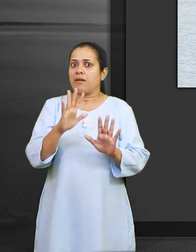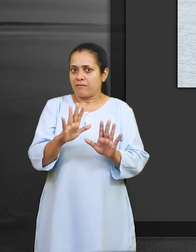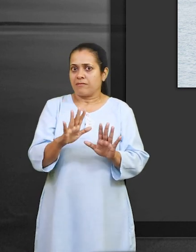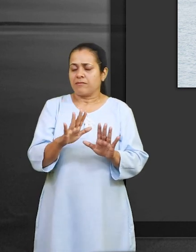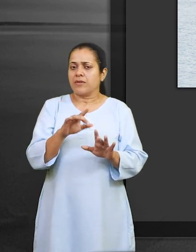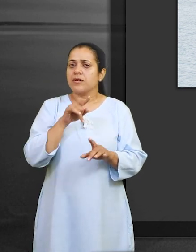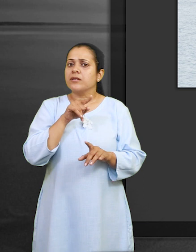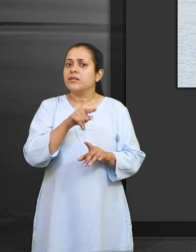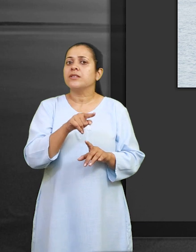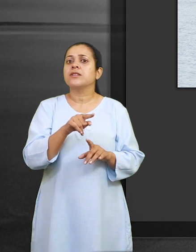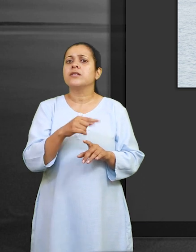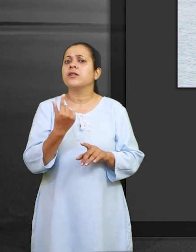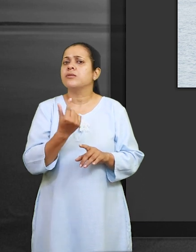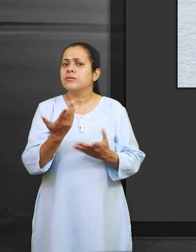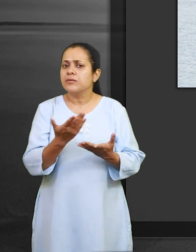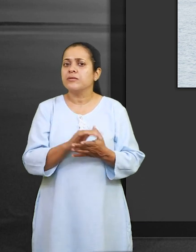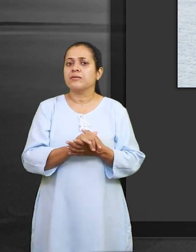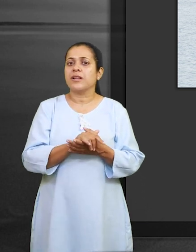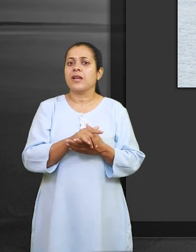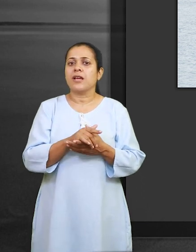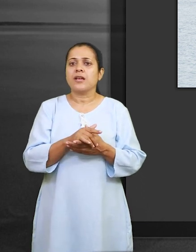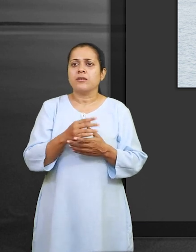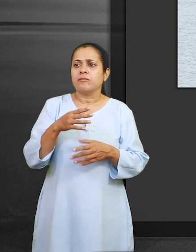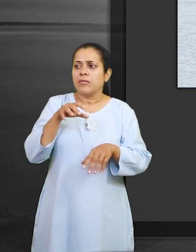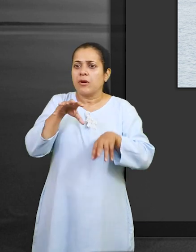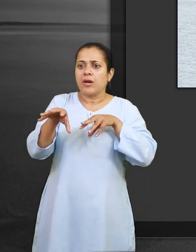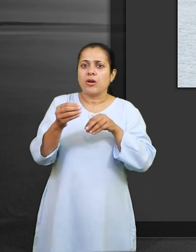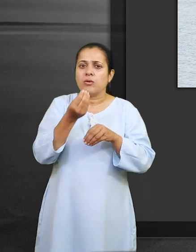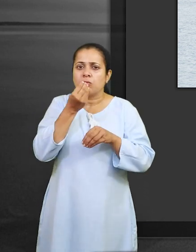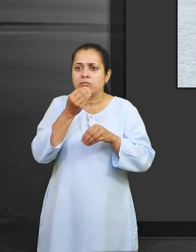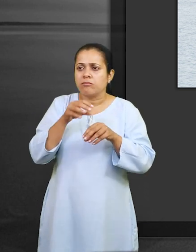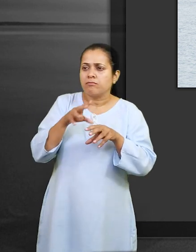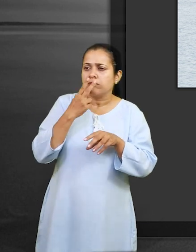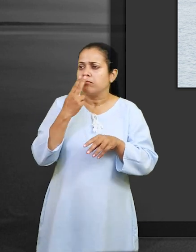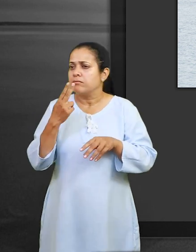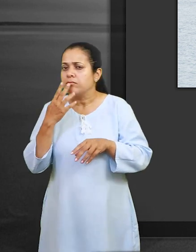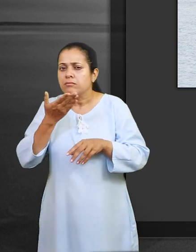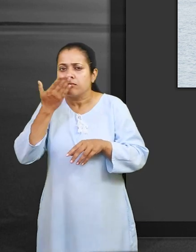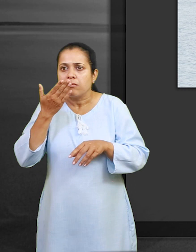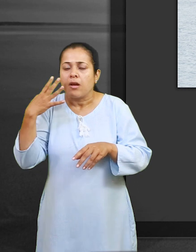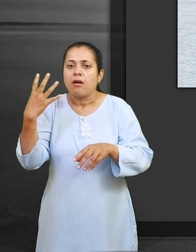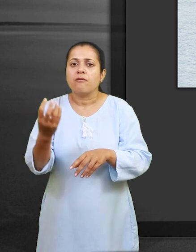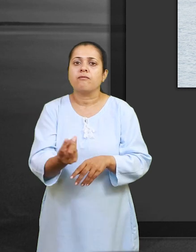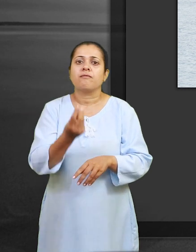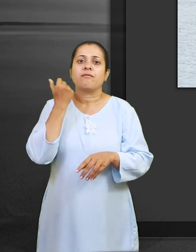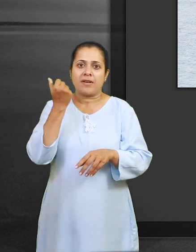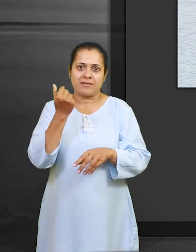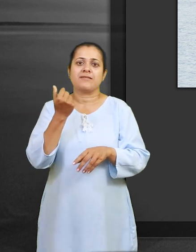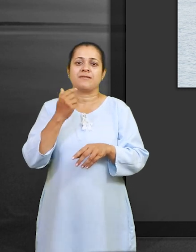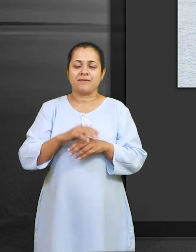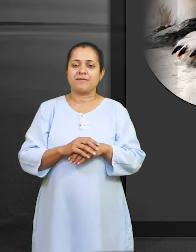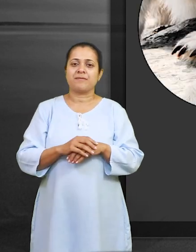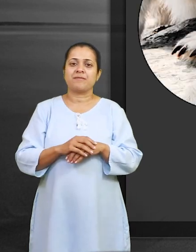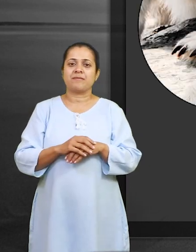smell. It helps the polar bear to catch any prey very easily and to locate them